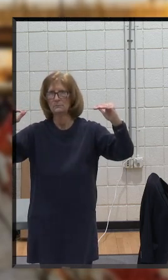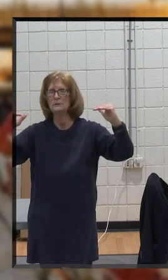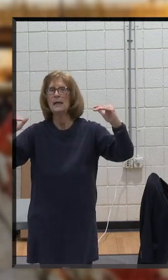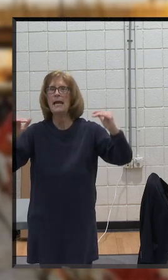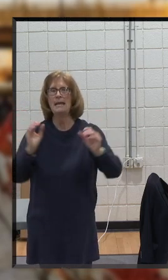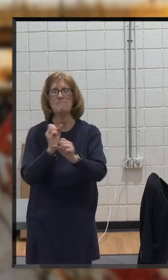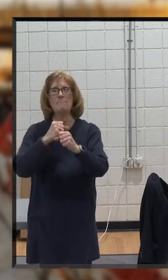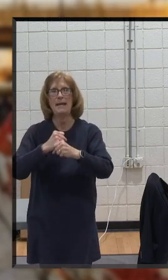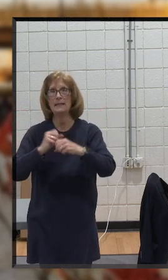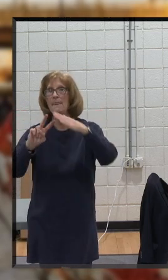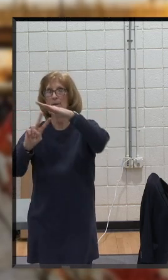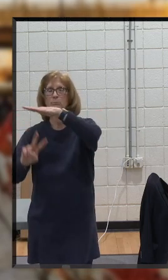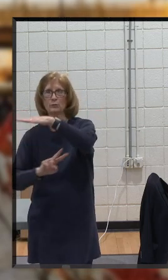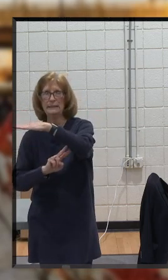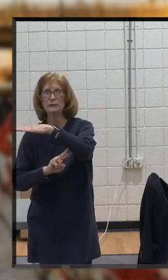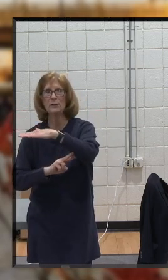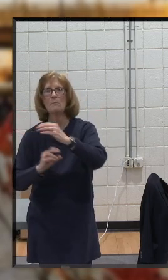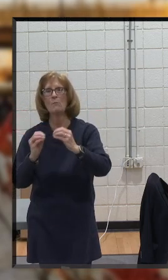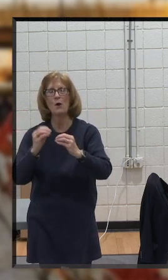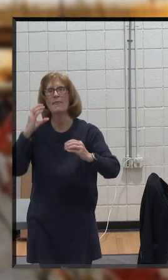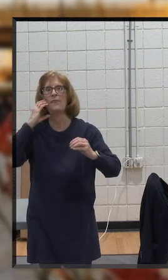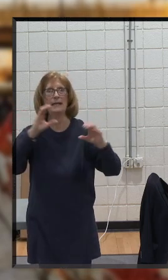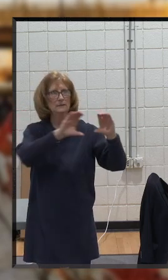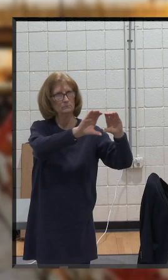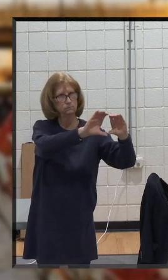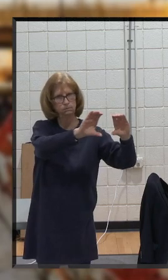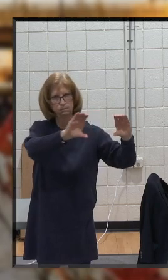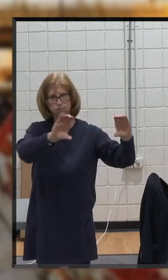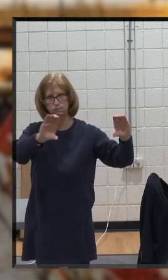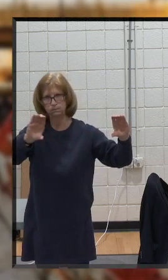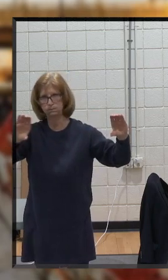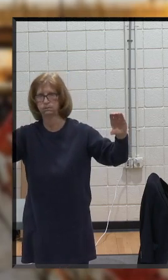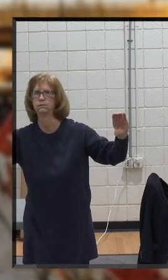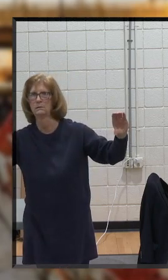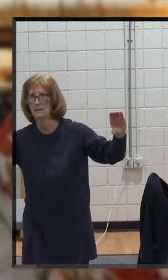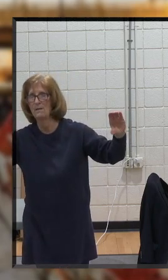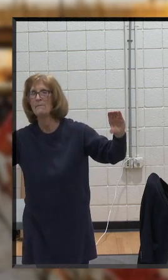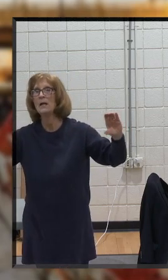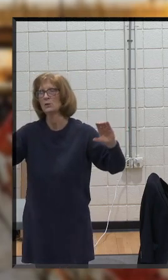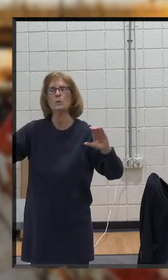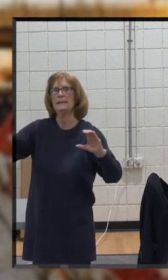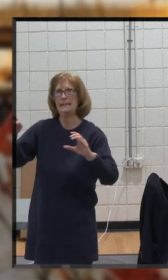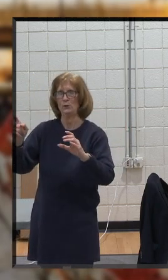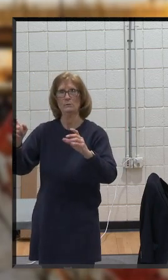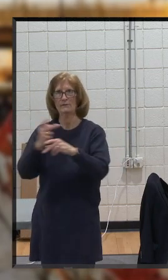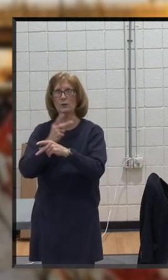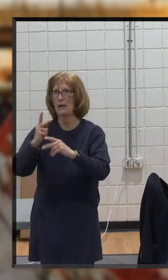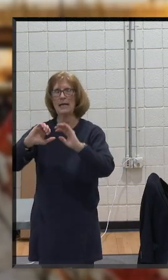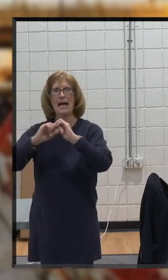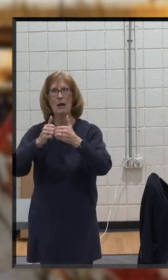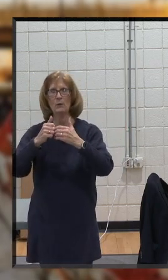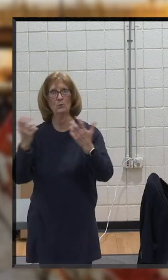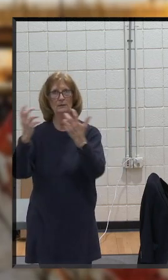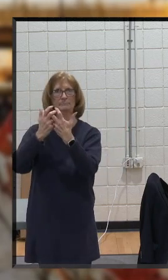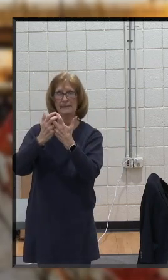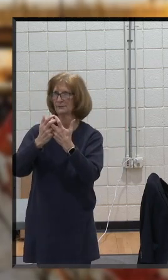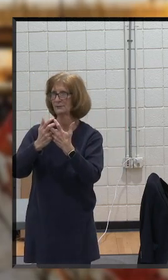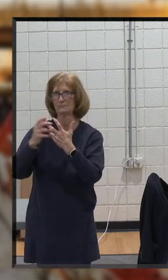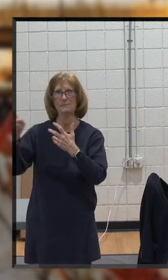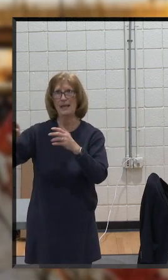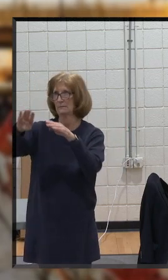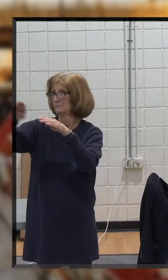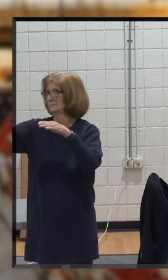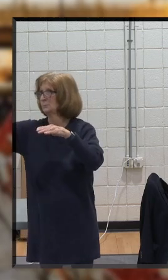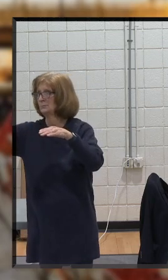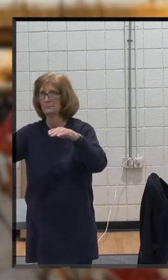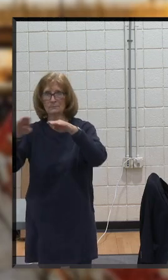thicker and put down a modern bridge deck. And so we need to tie that back into the roadway on both ends. And so you can see the areas at